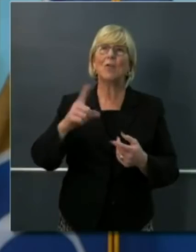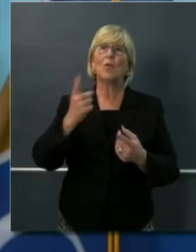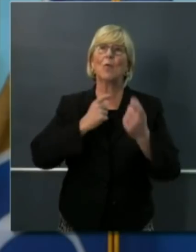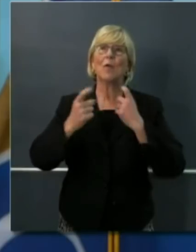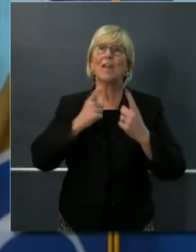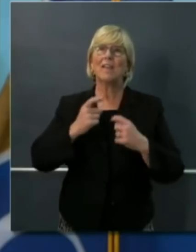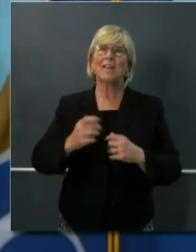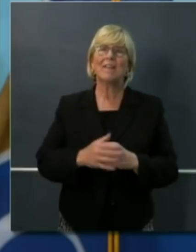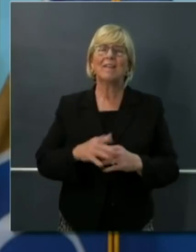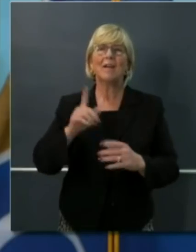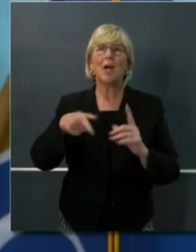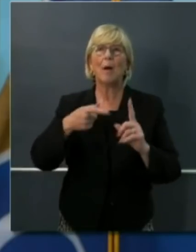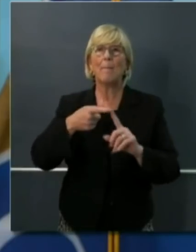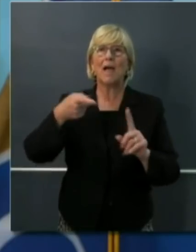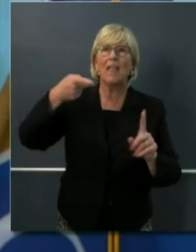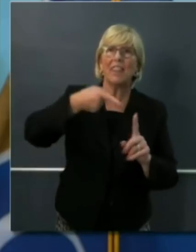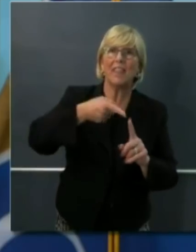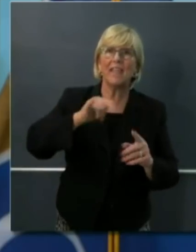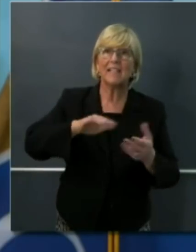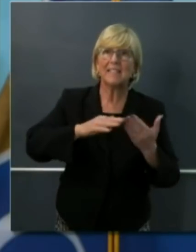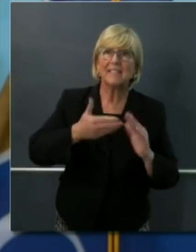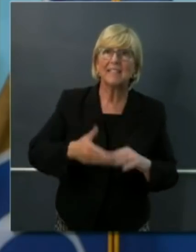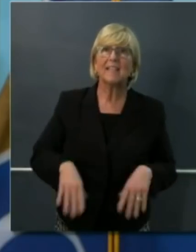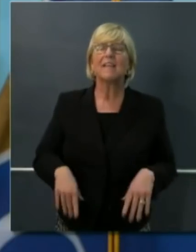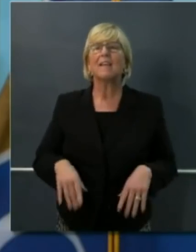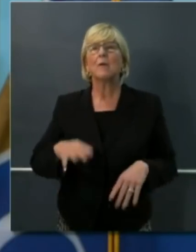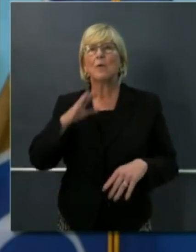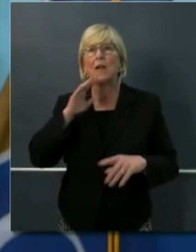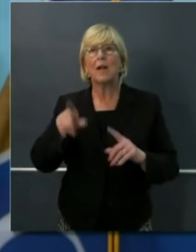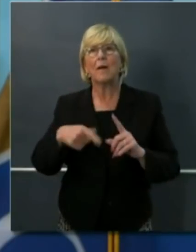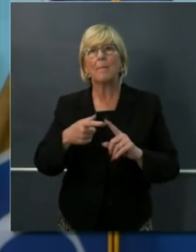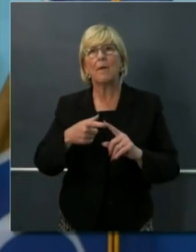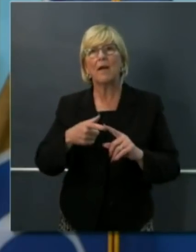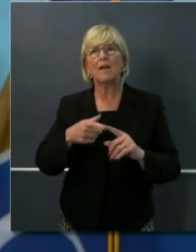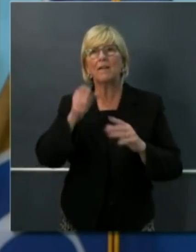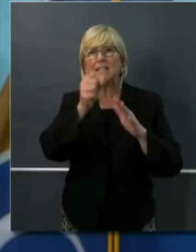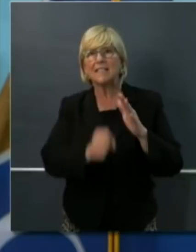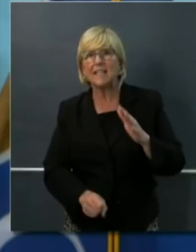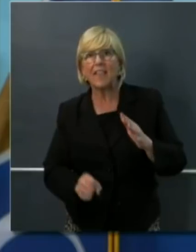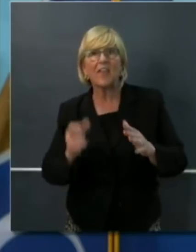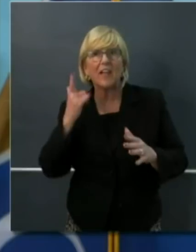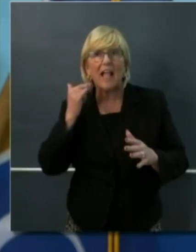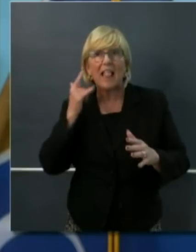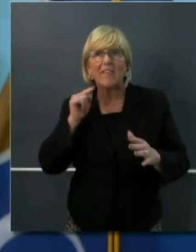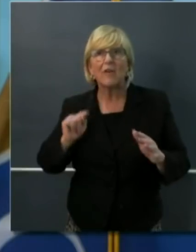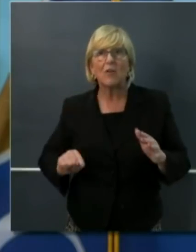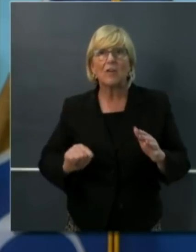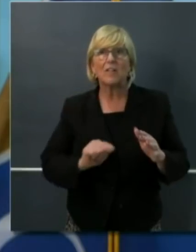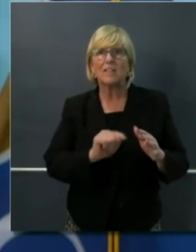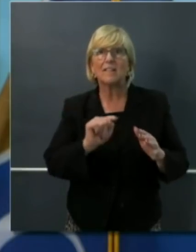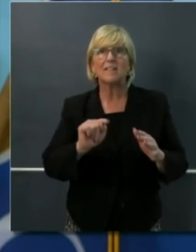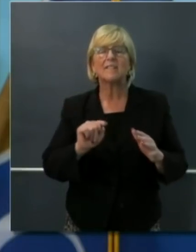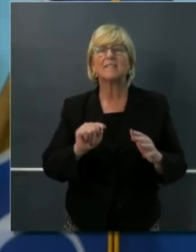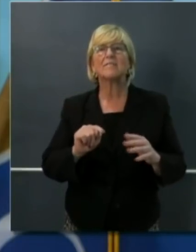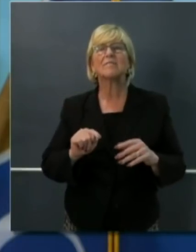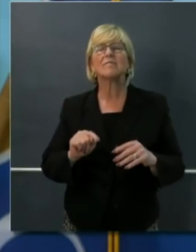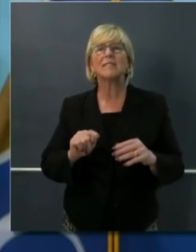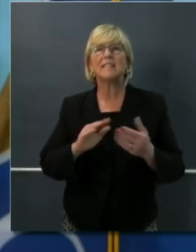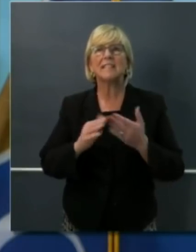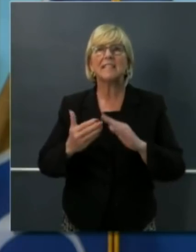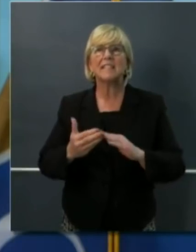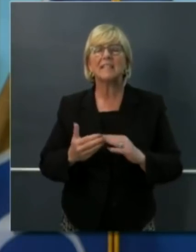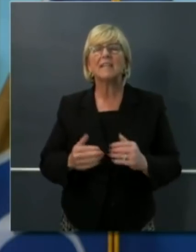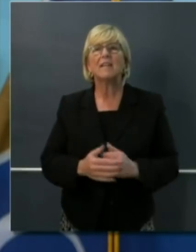city, this specific county. We've talked a lot about Ventura and San Luis Obispo and others, and we're getting those calls that